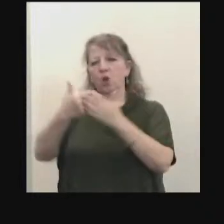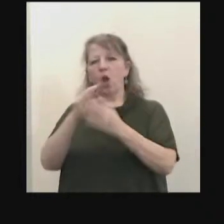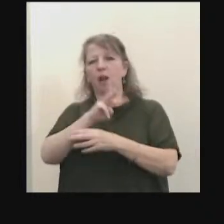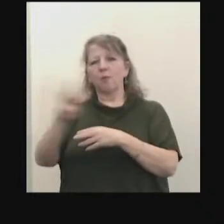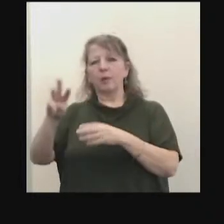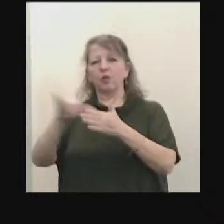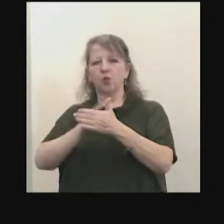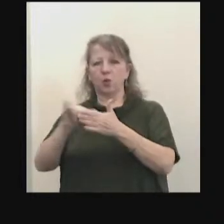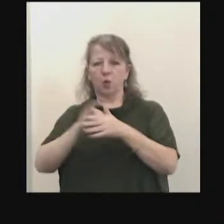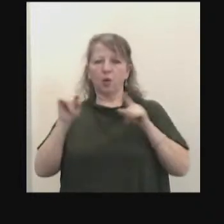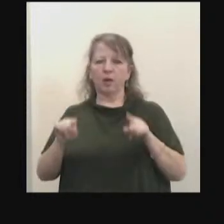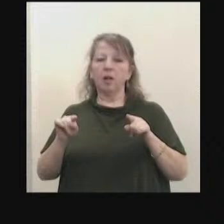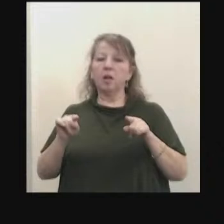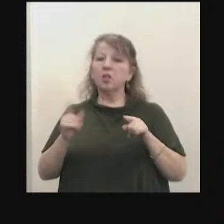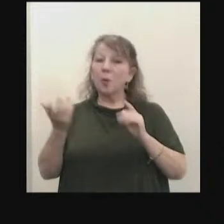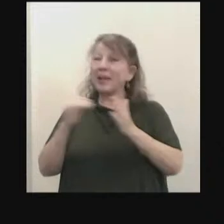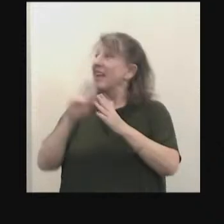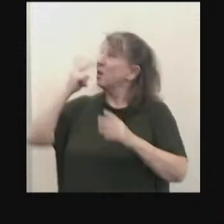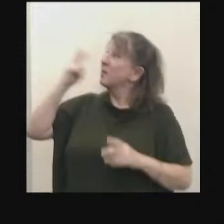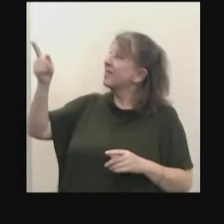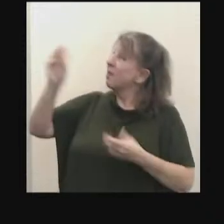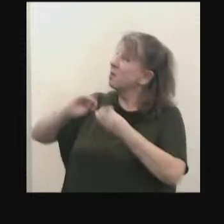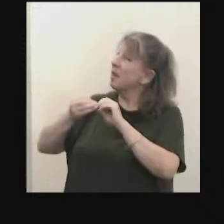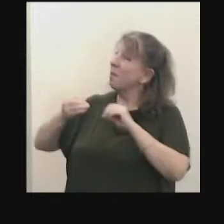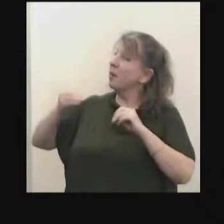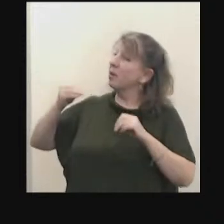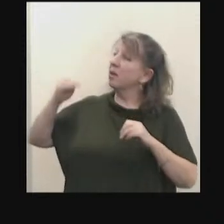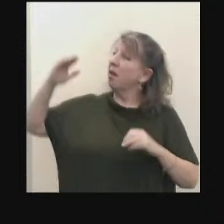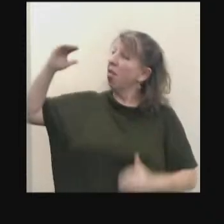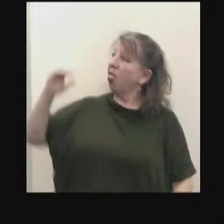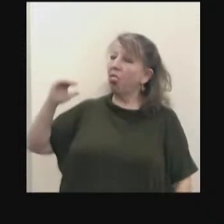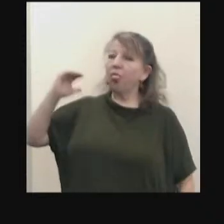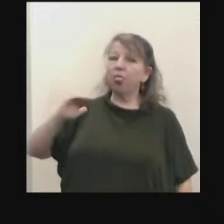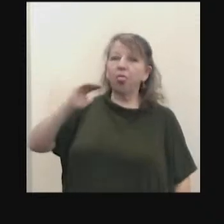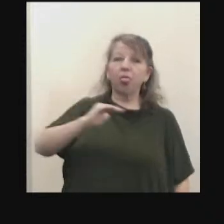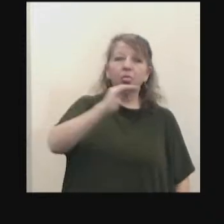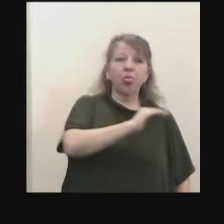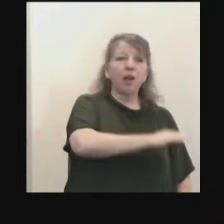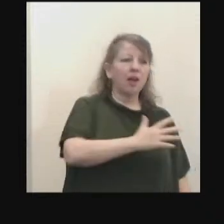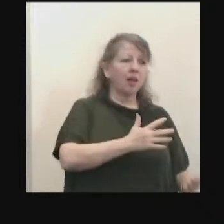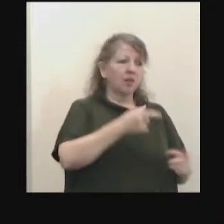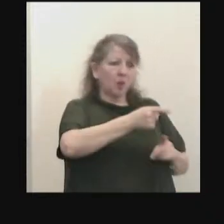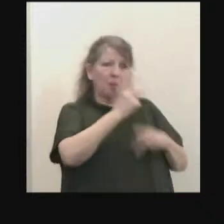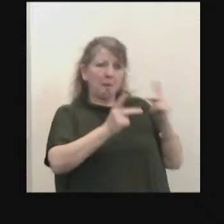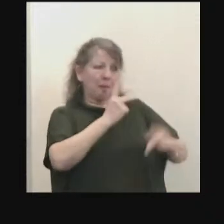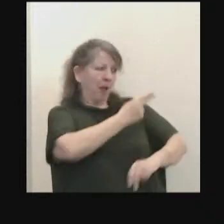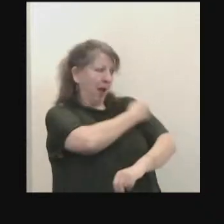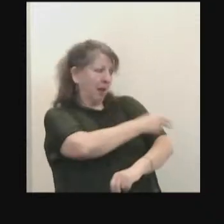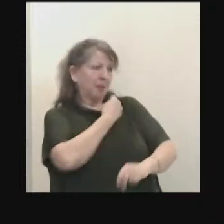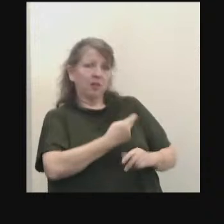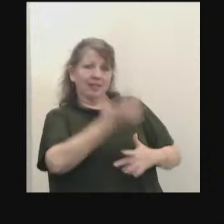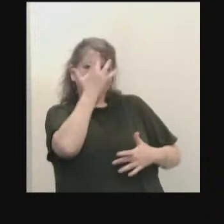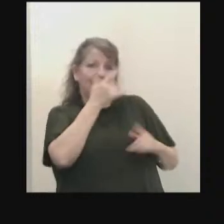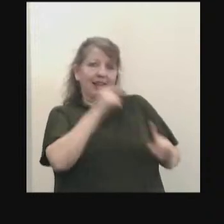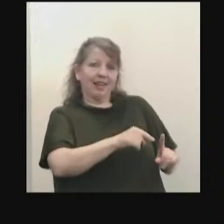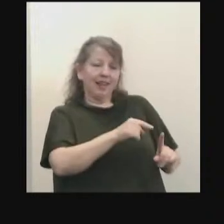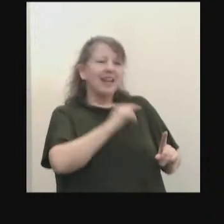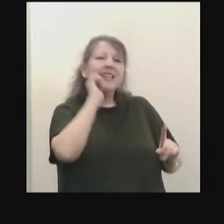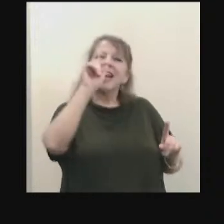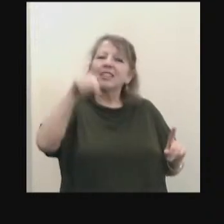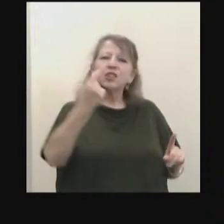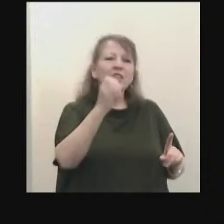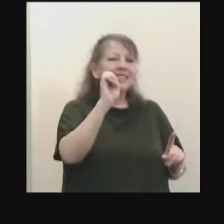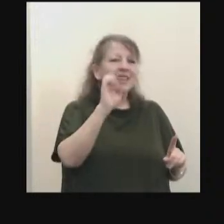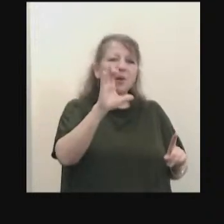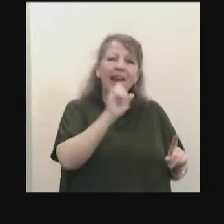those numbers up, because what we're seeing in our hospitals is not just what we're seeing in Erie County in terms of COVID-19. As the